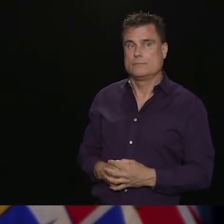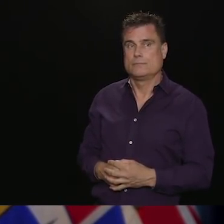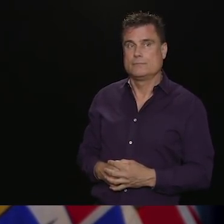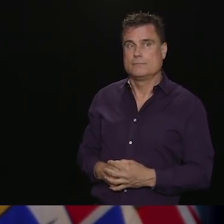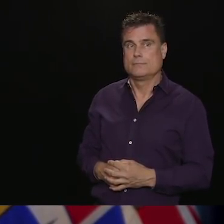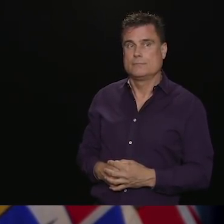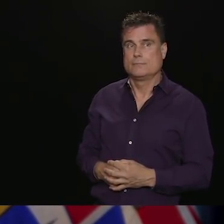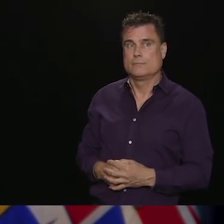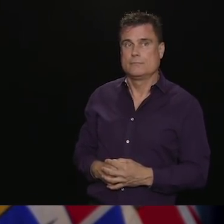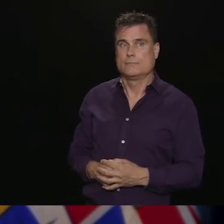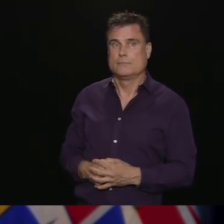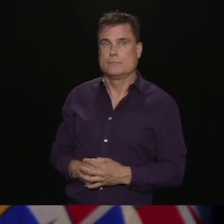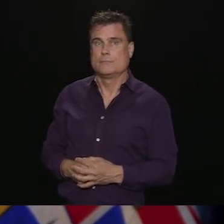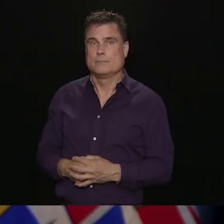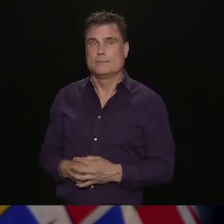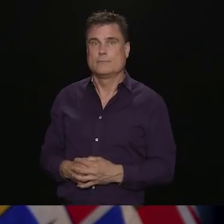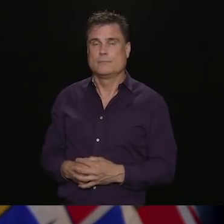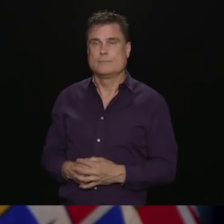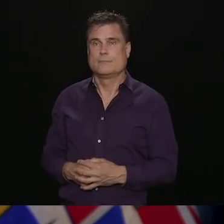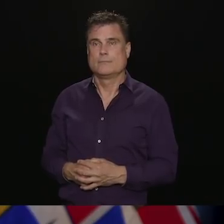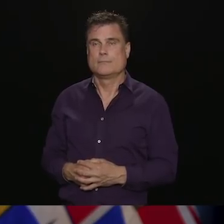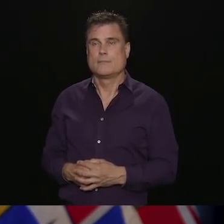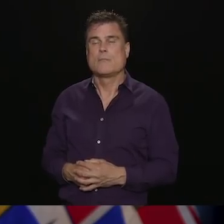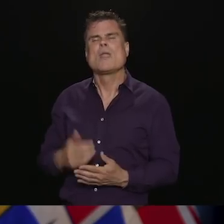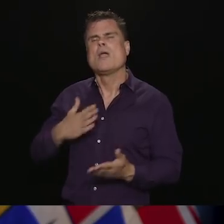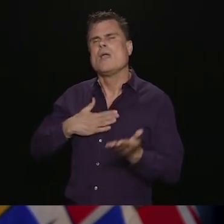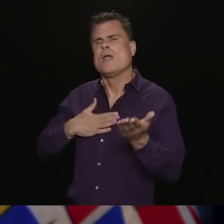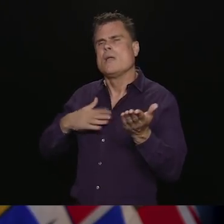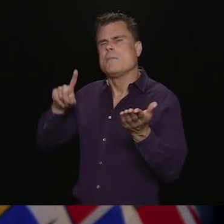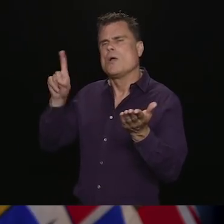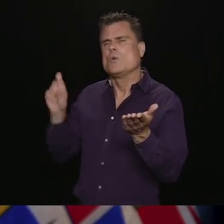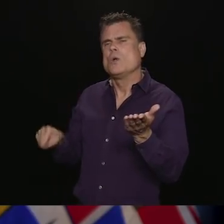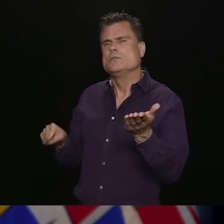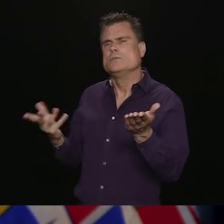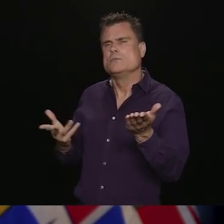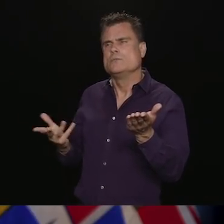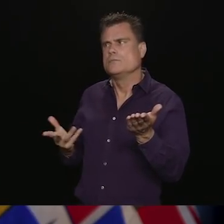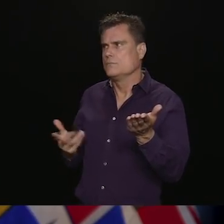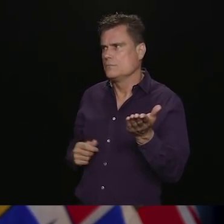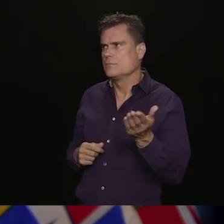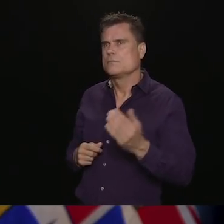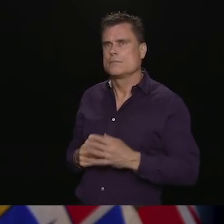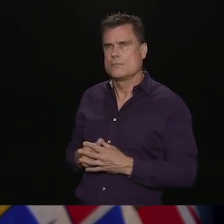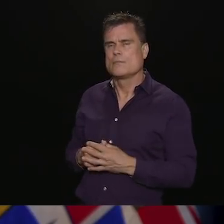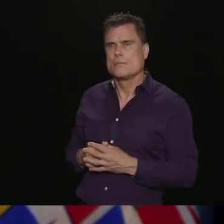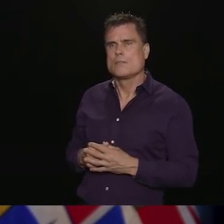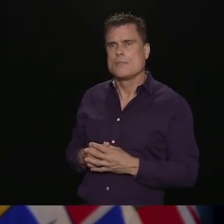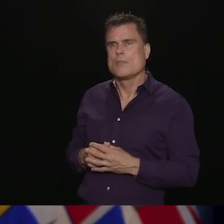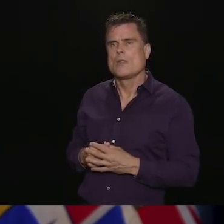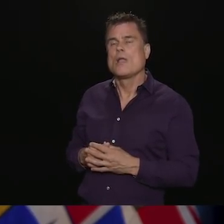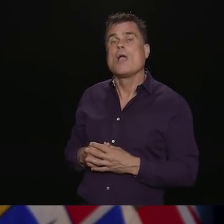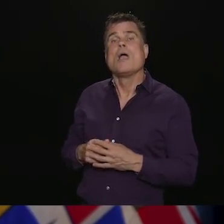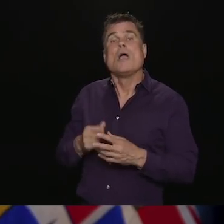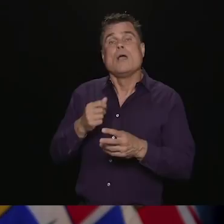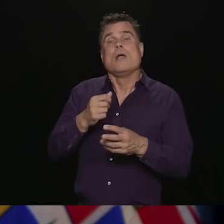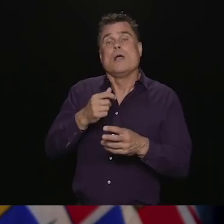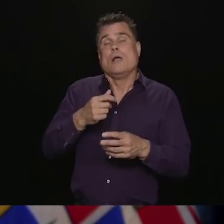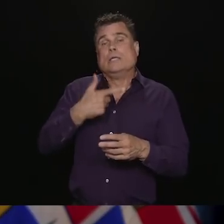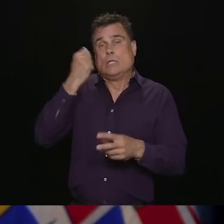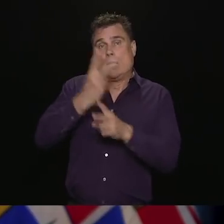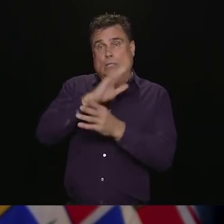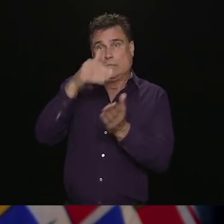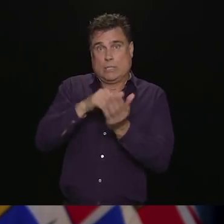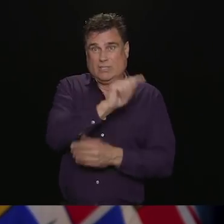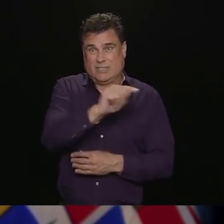Hi, Dr. Henry. I have a question that touches on the long-term care and also a little bit about